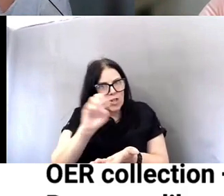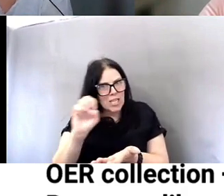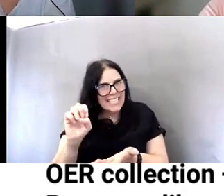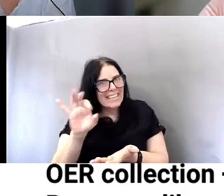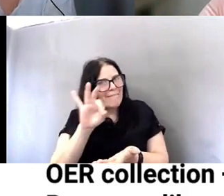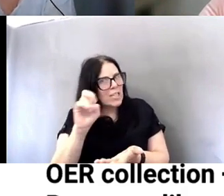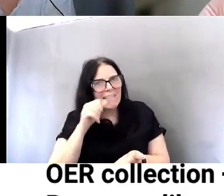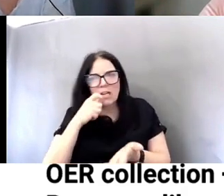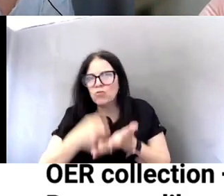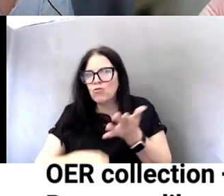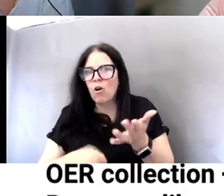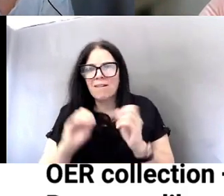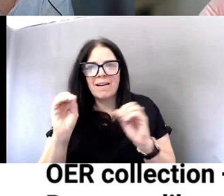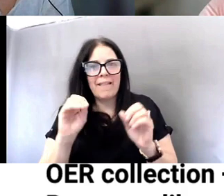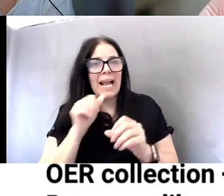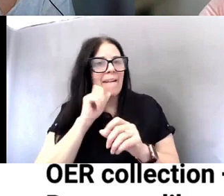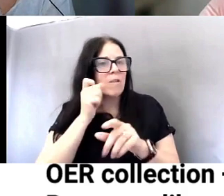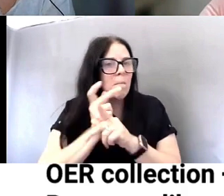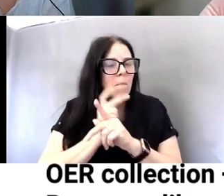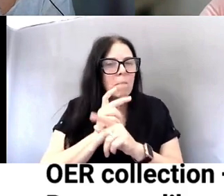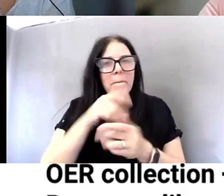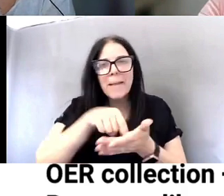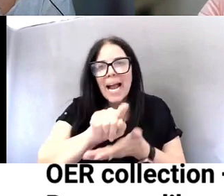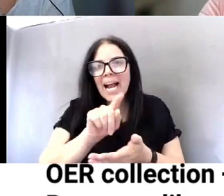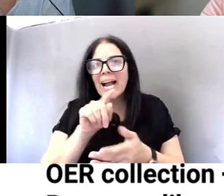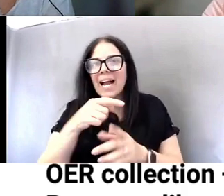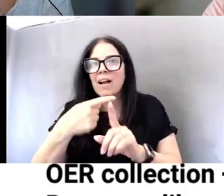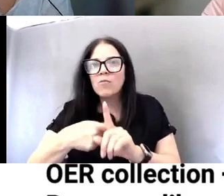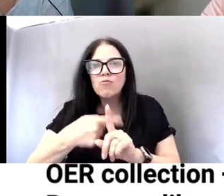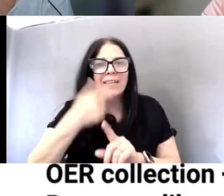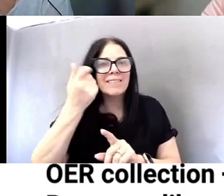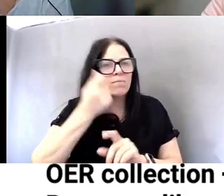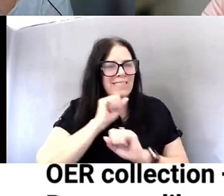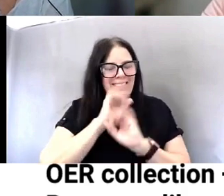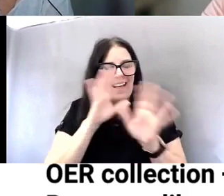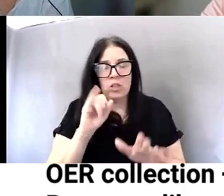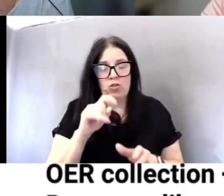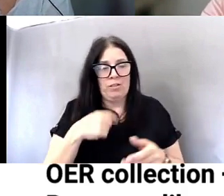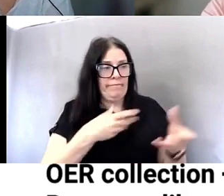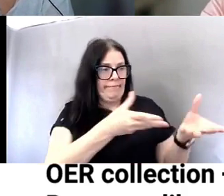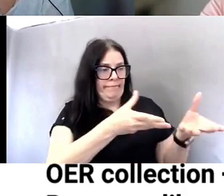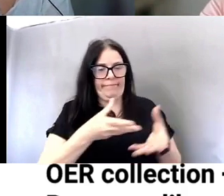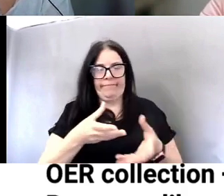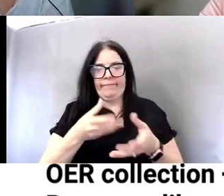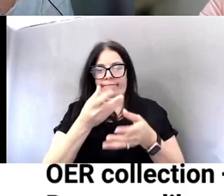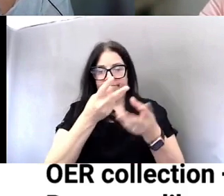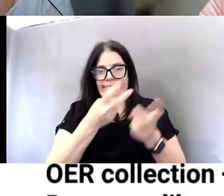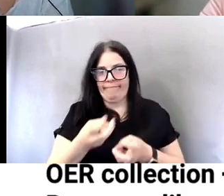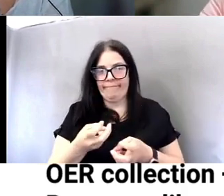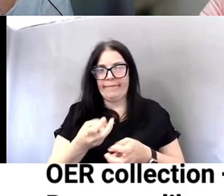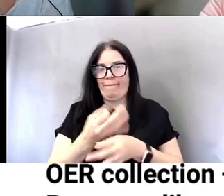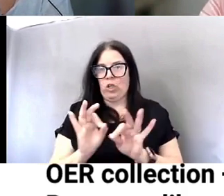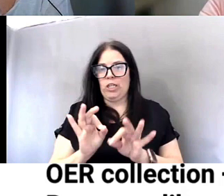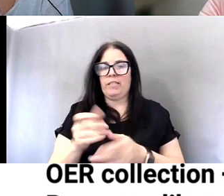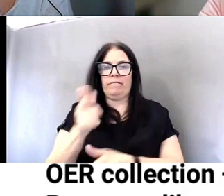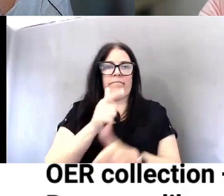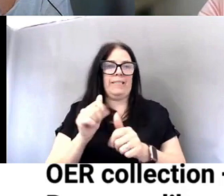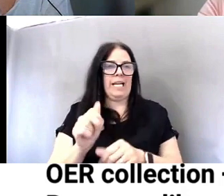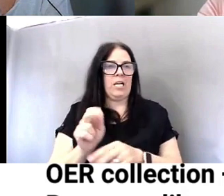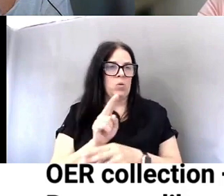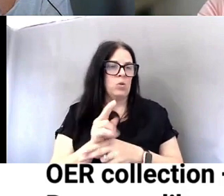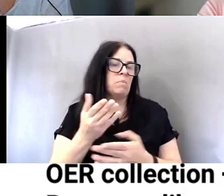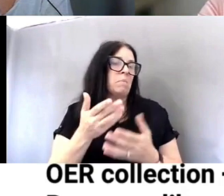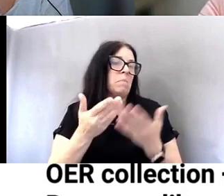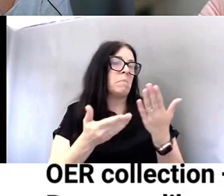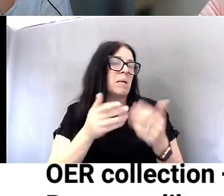with their learners, and where they could be able to change maybe the